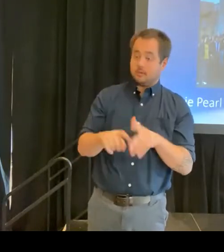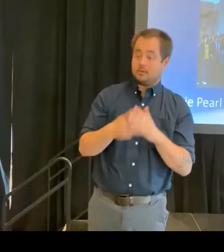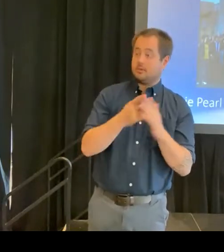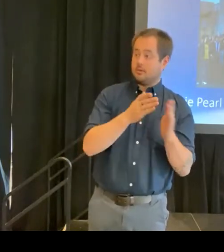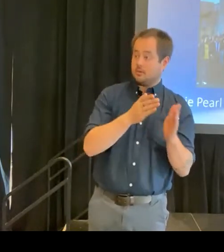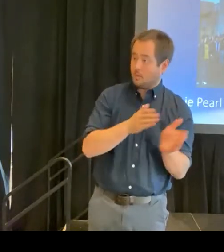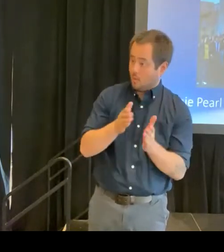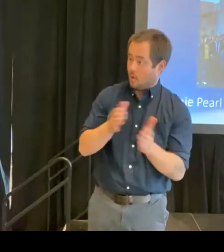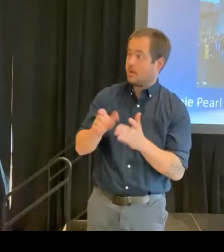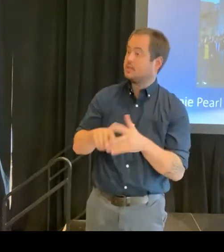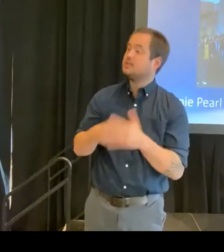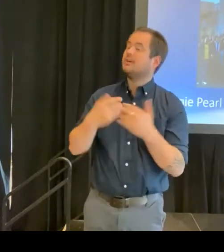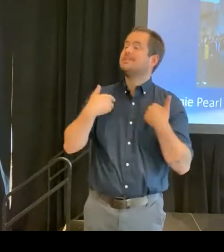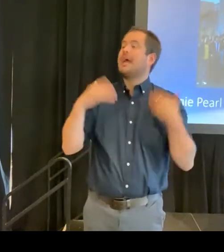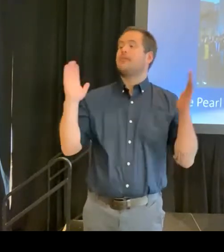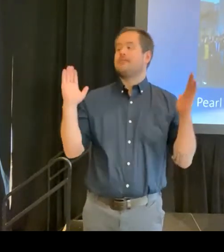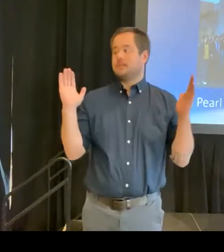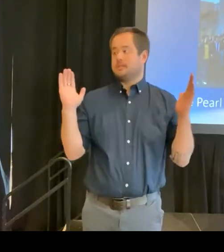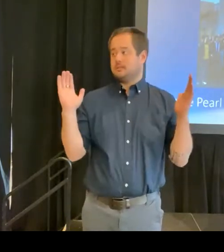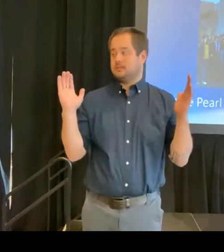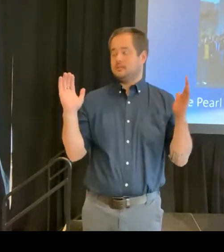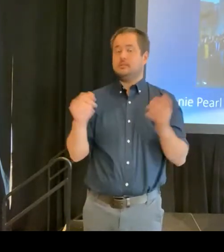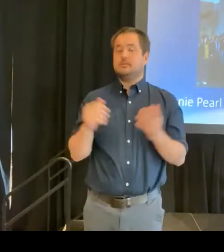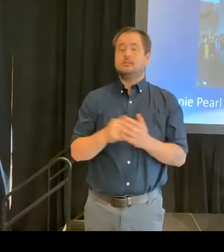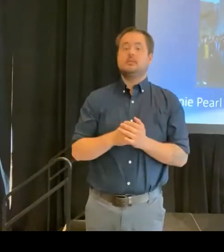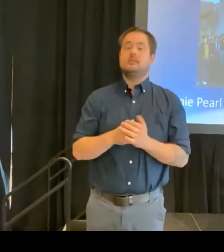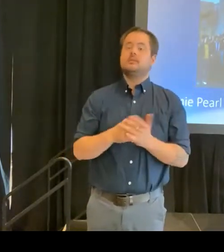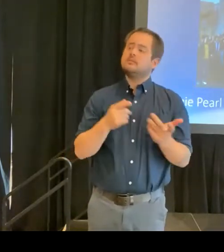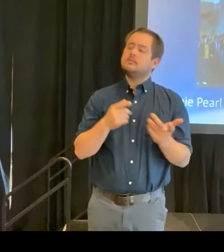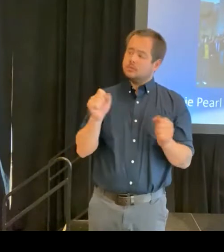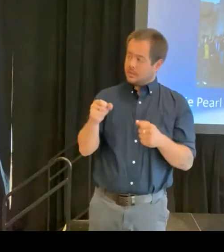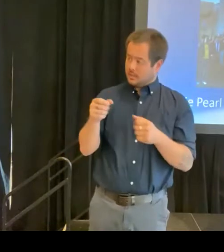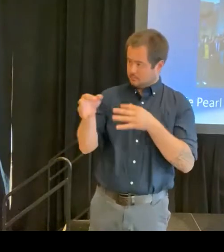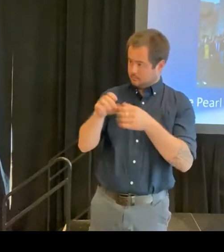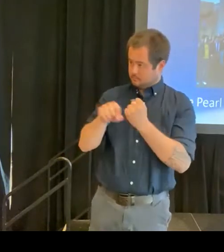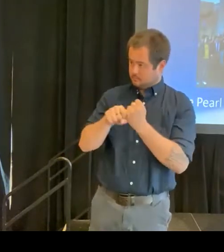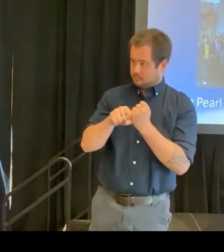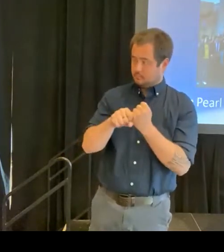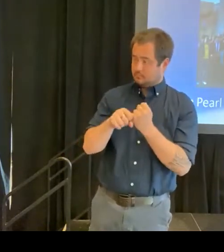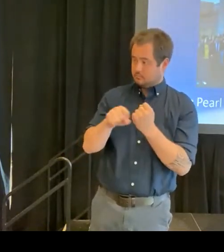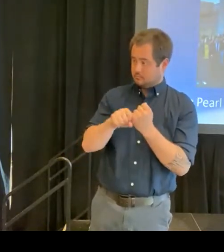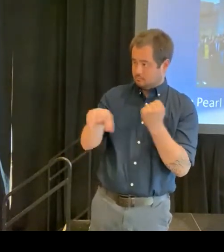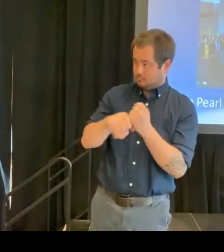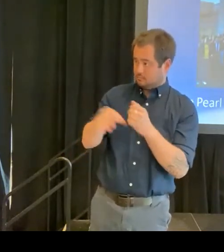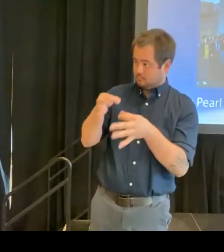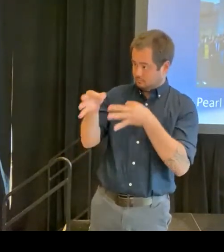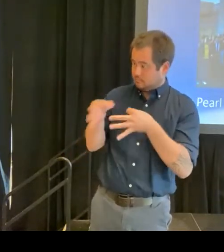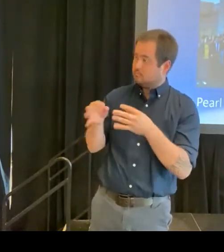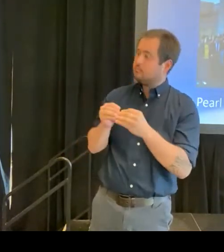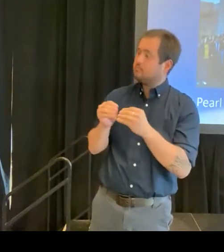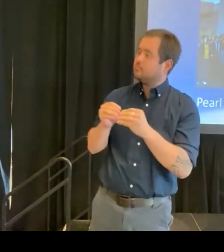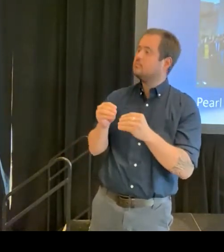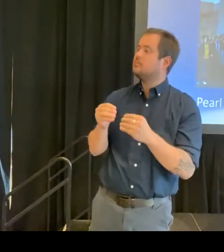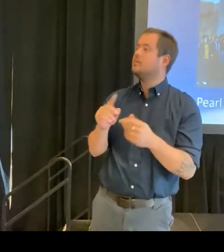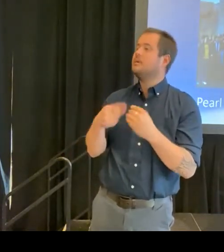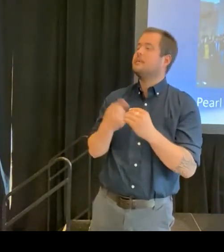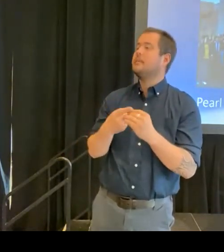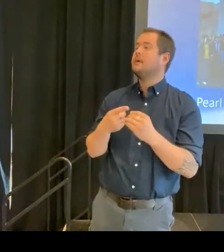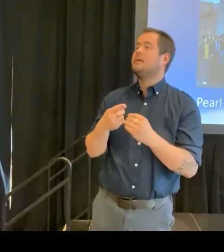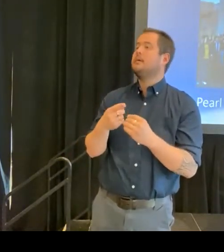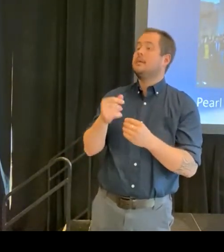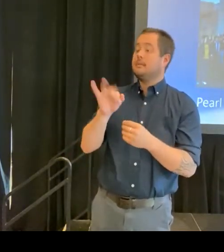start sacrificing. Can you talk a little bit about the sacrifices that go into being